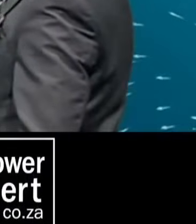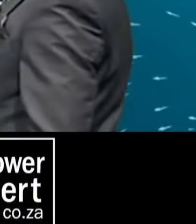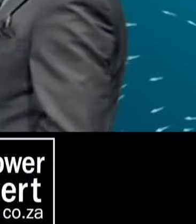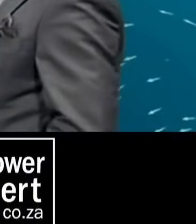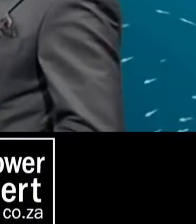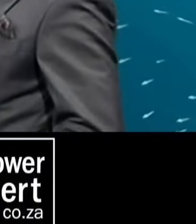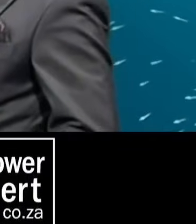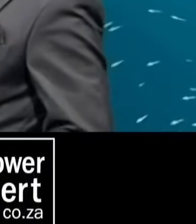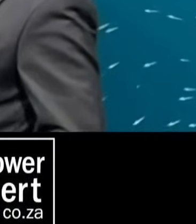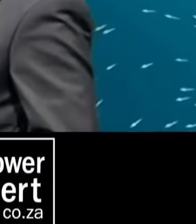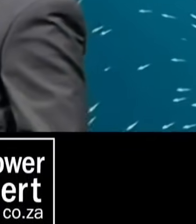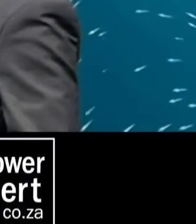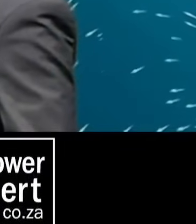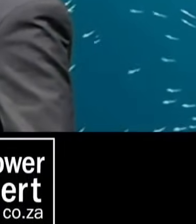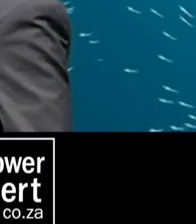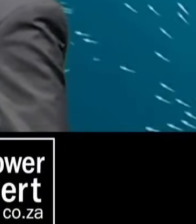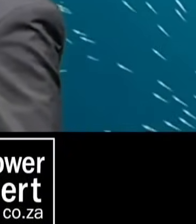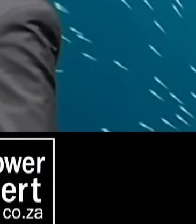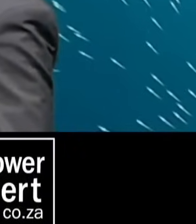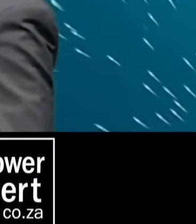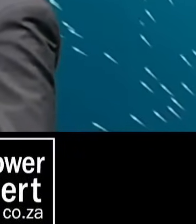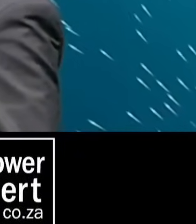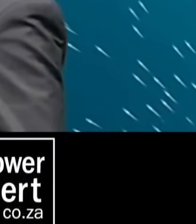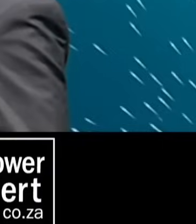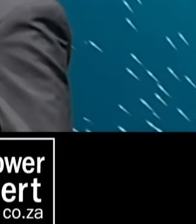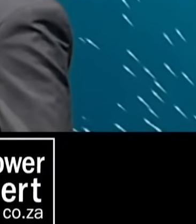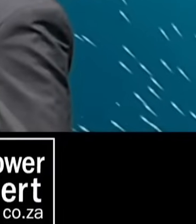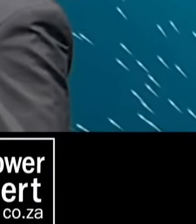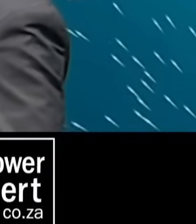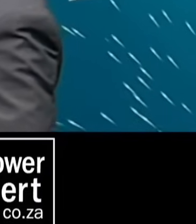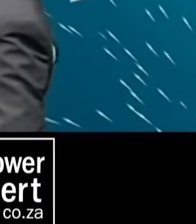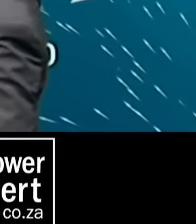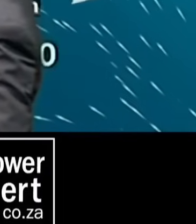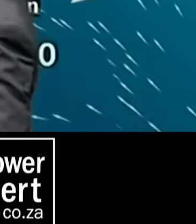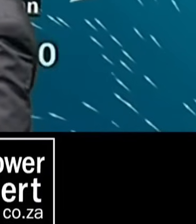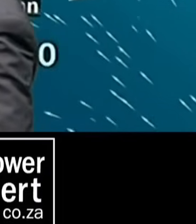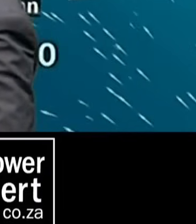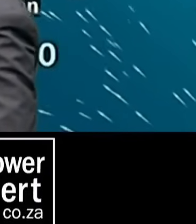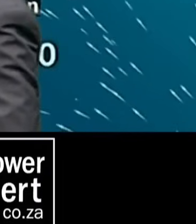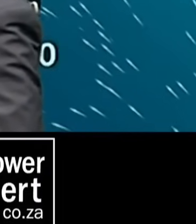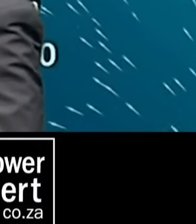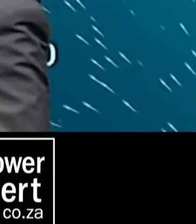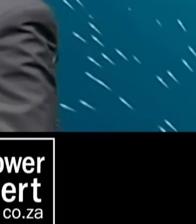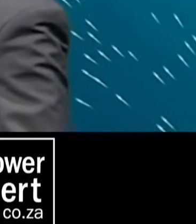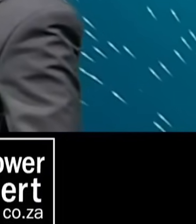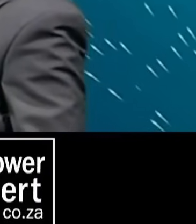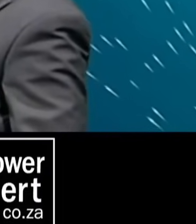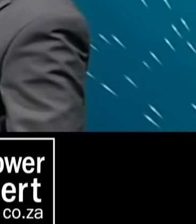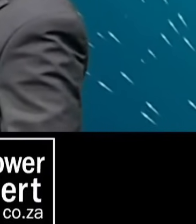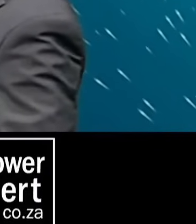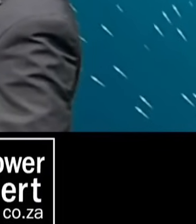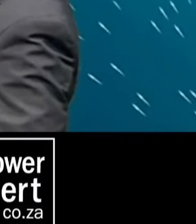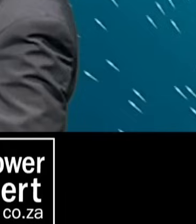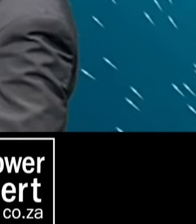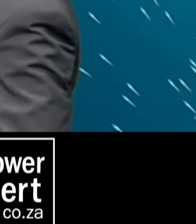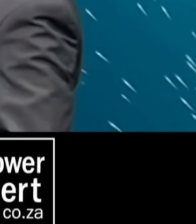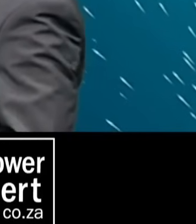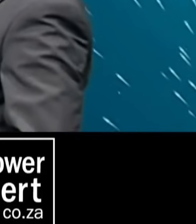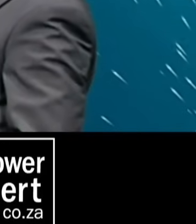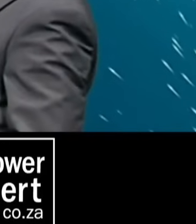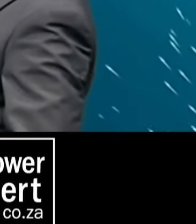dipula ka diperesente tše 30 le betšona go ka kwa KwaZulu-Natal go meletša tšila go sasa e sa le gona di kgonagalo tša maru ka baka bana tla ba go apešitše bogare ya province ka